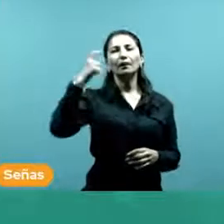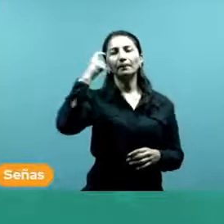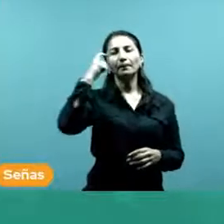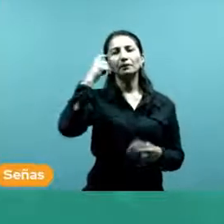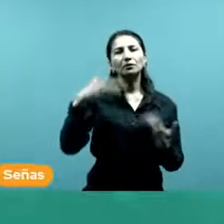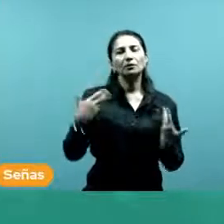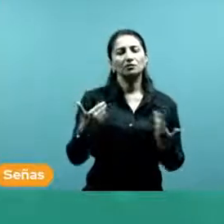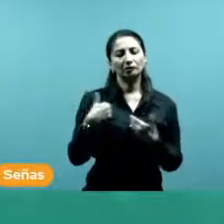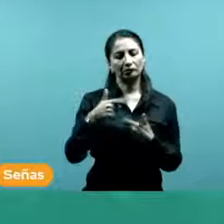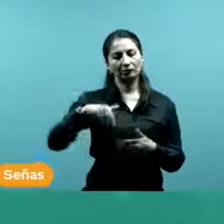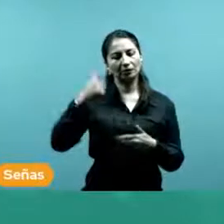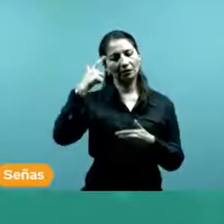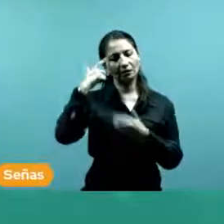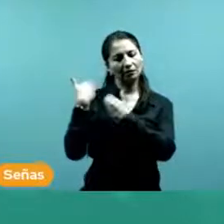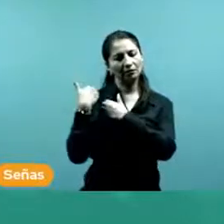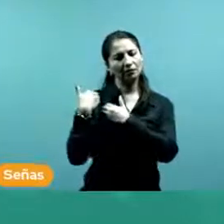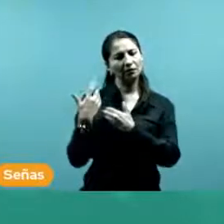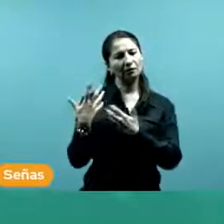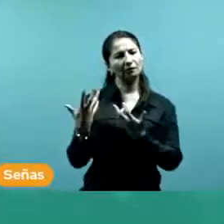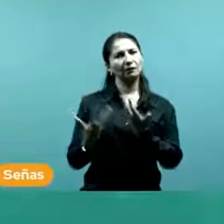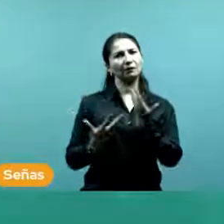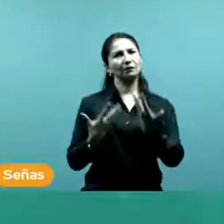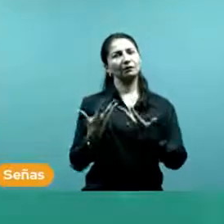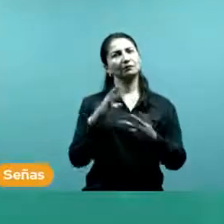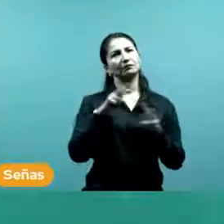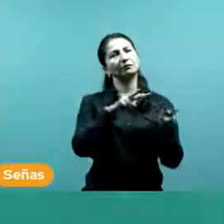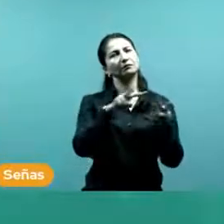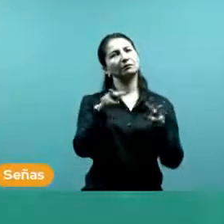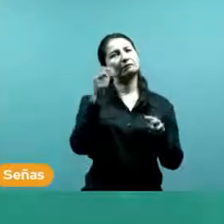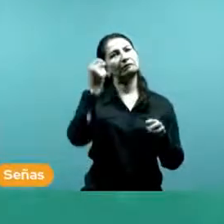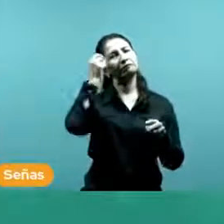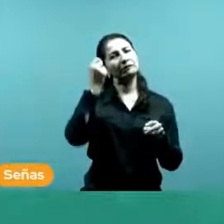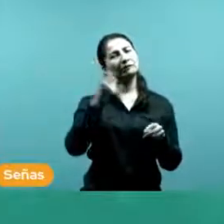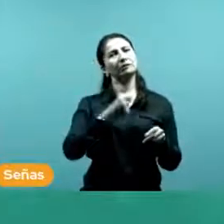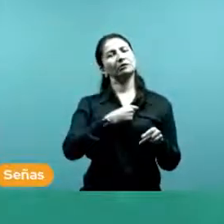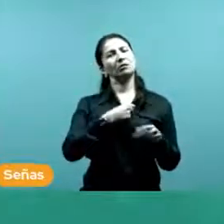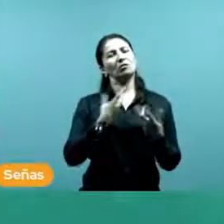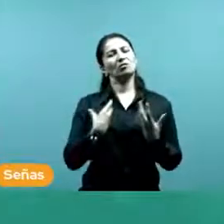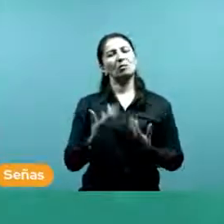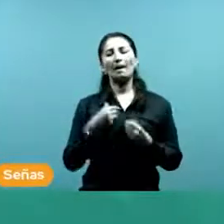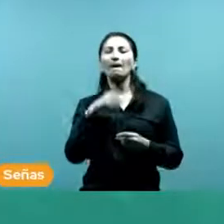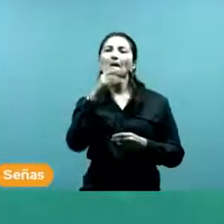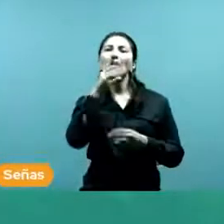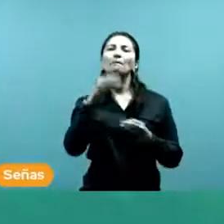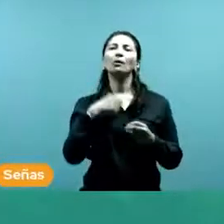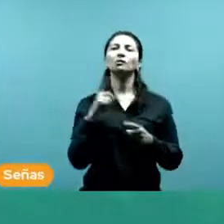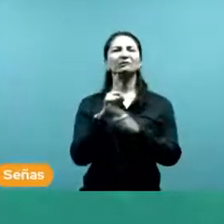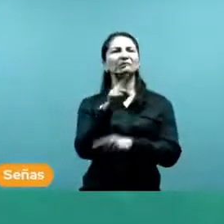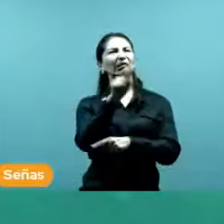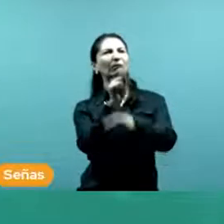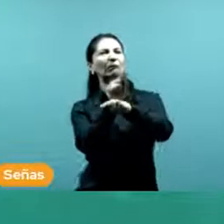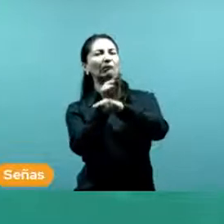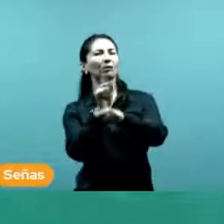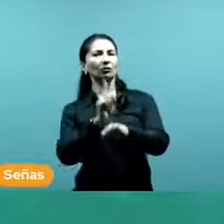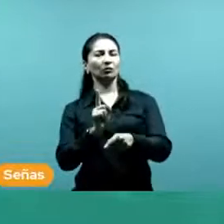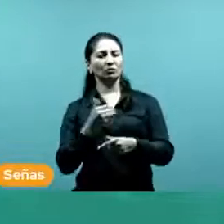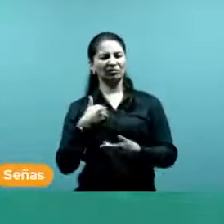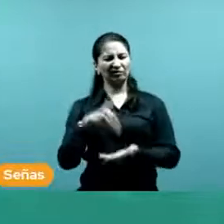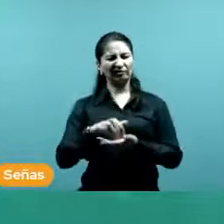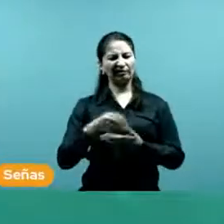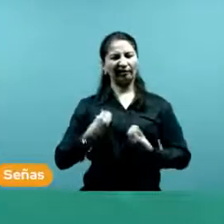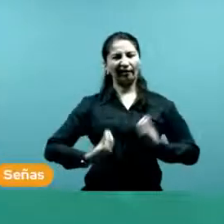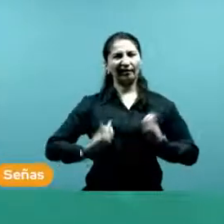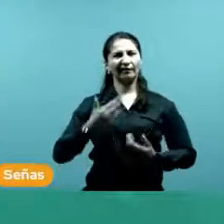propia responsabilidad. So we didn't stop at criticizing. No nos quedamos solo criticando. We sent an